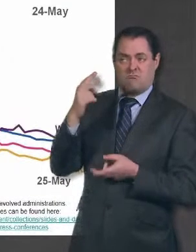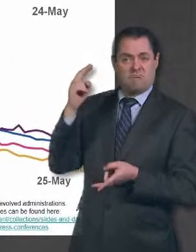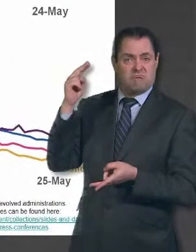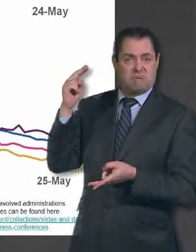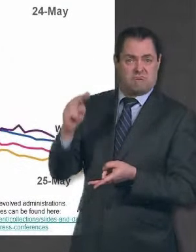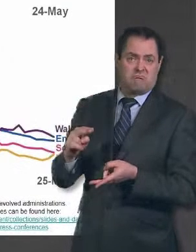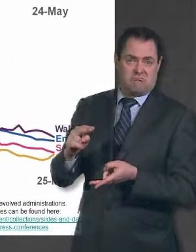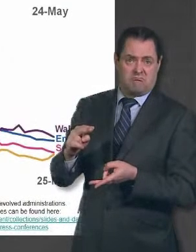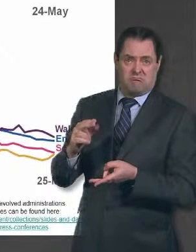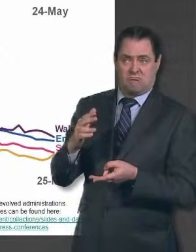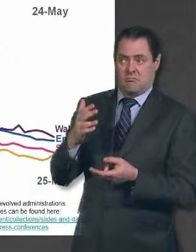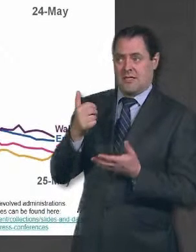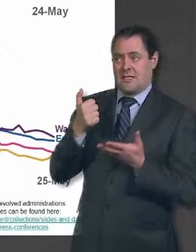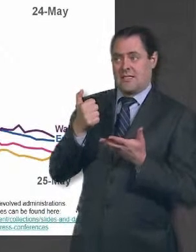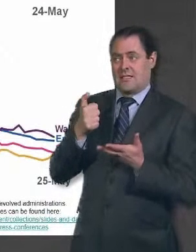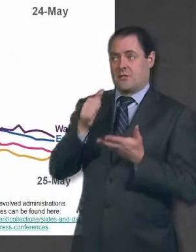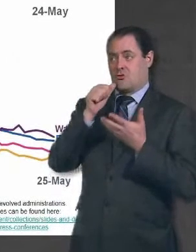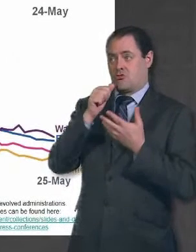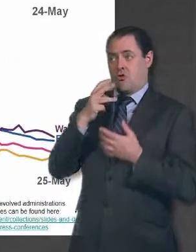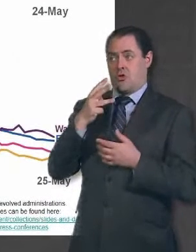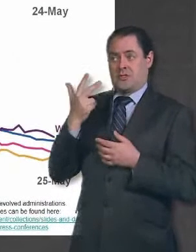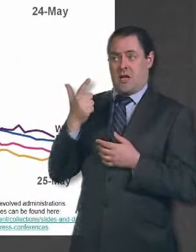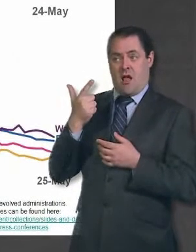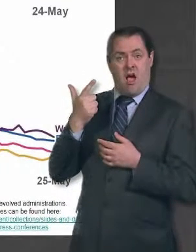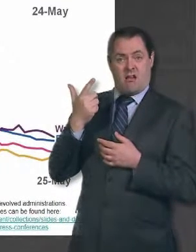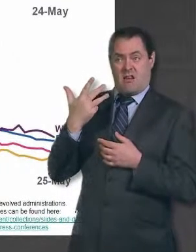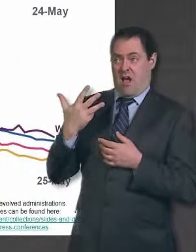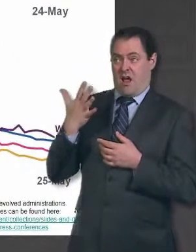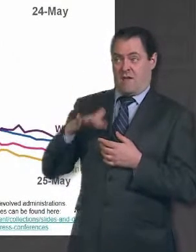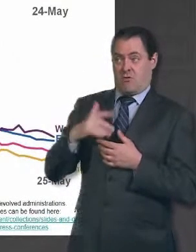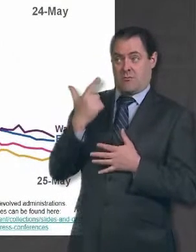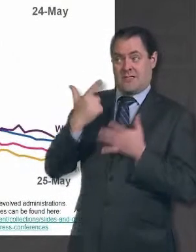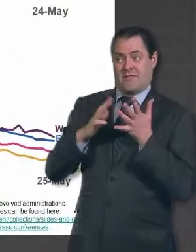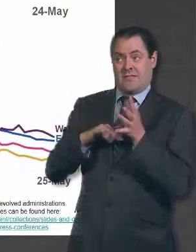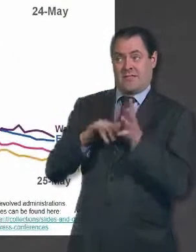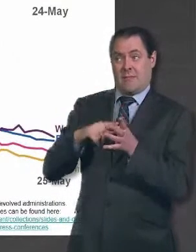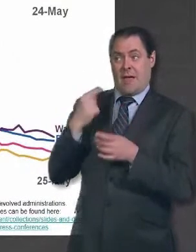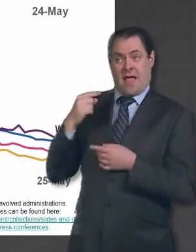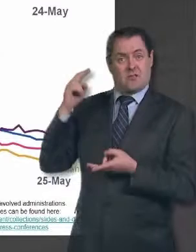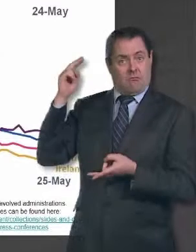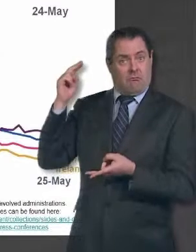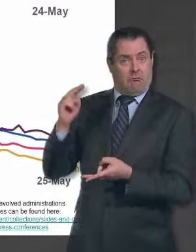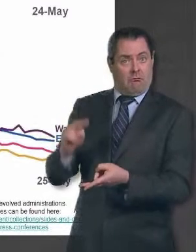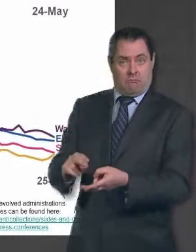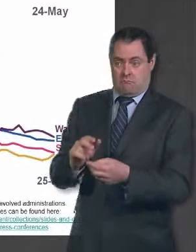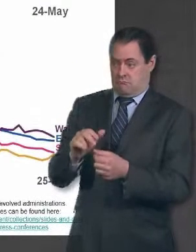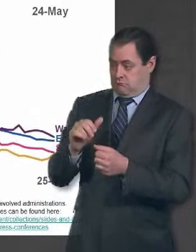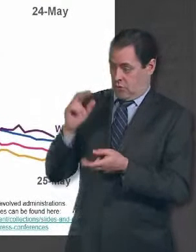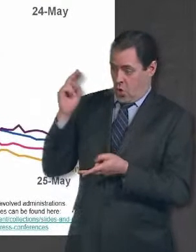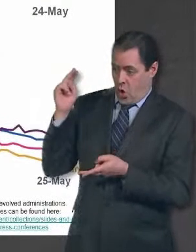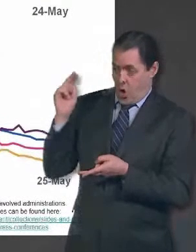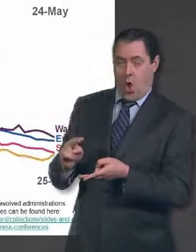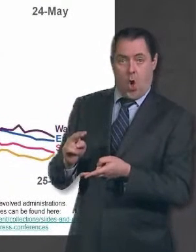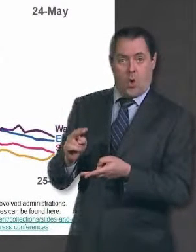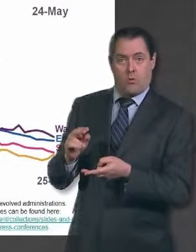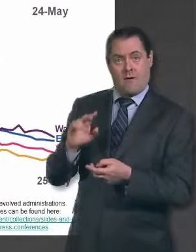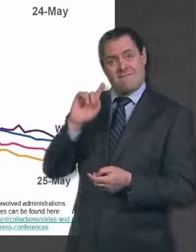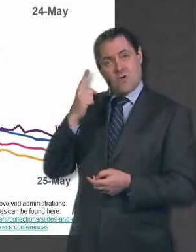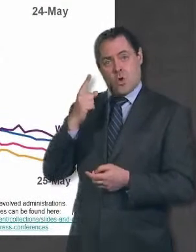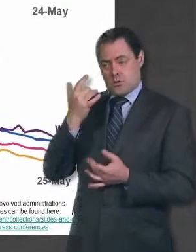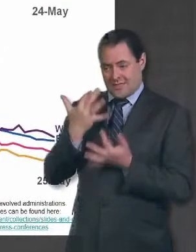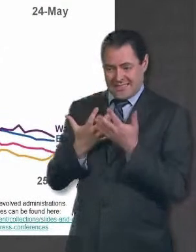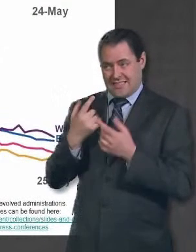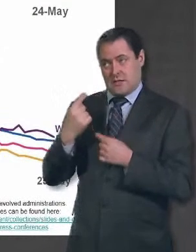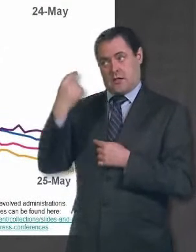639. And in fact, that's the lowest number recorded since we started collecting these data on the 20th of March. So that is